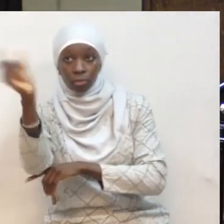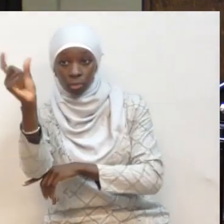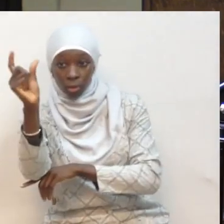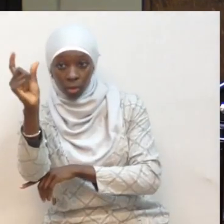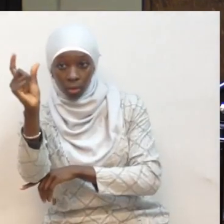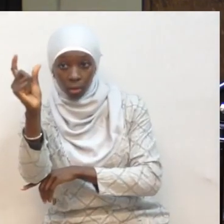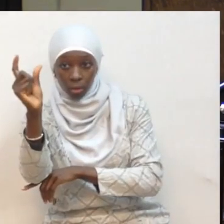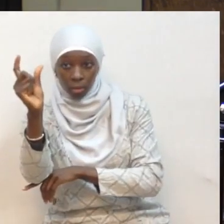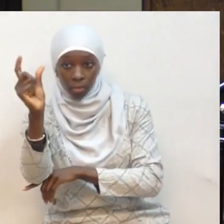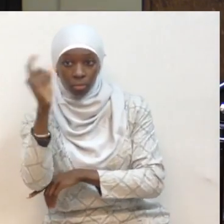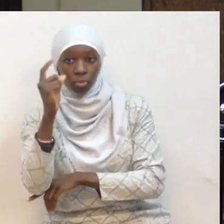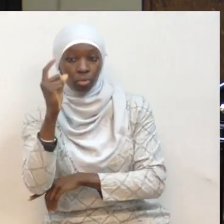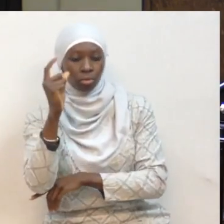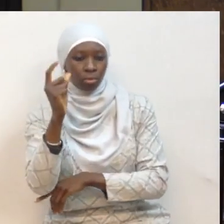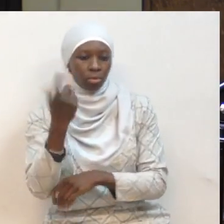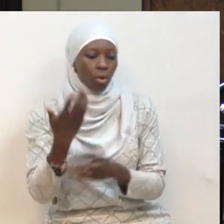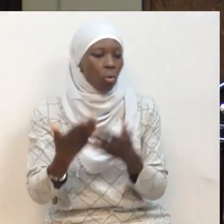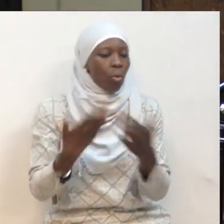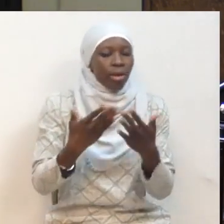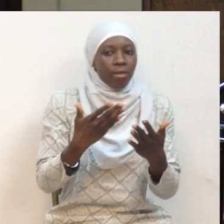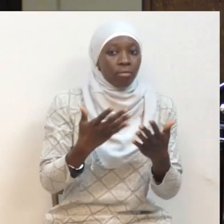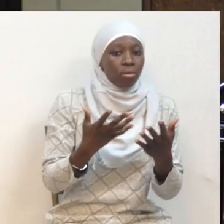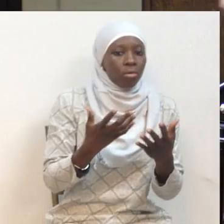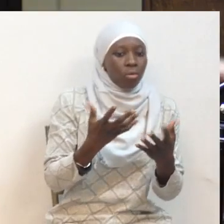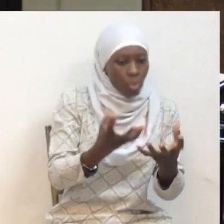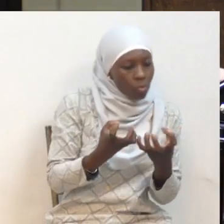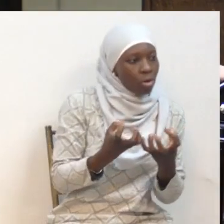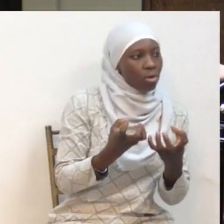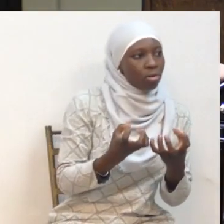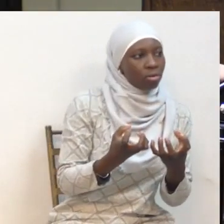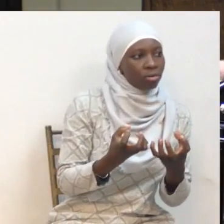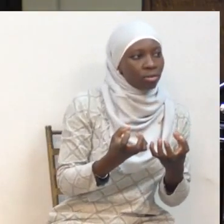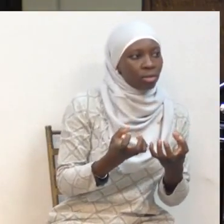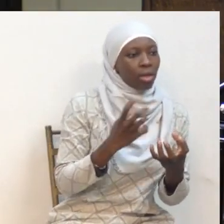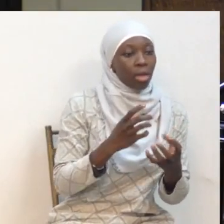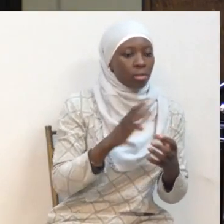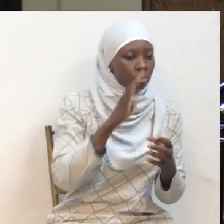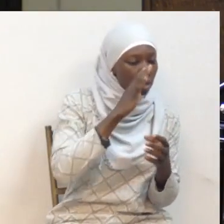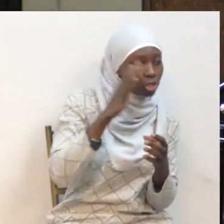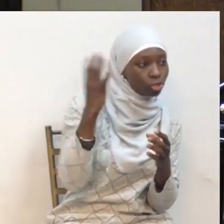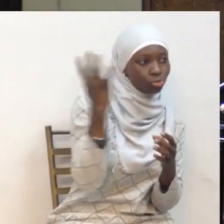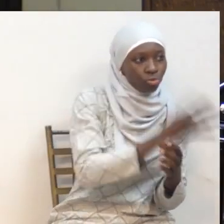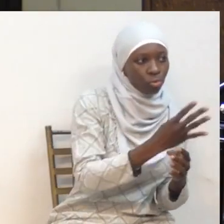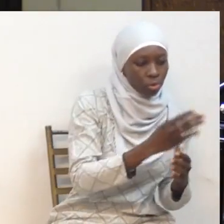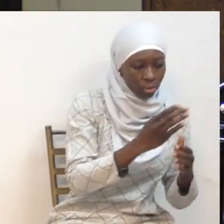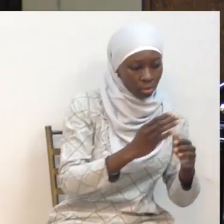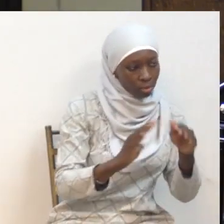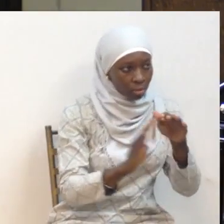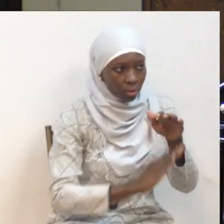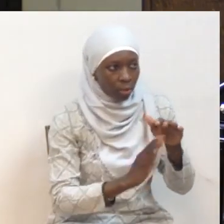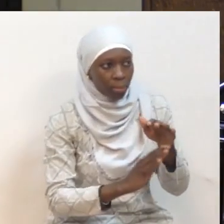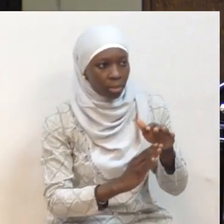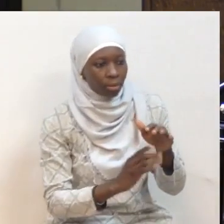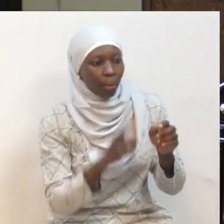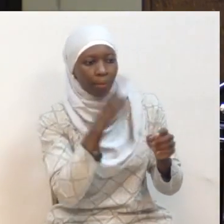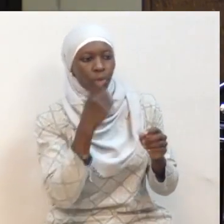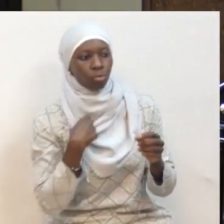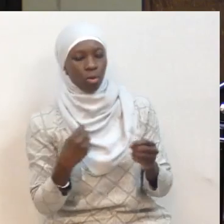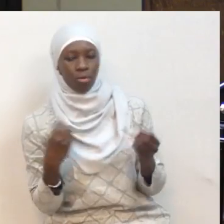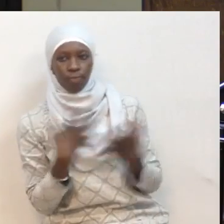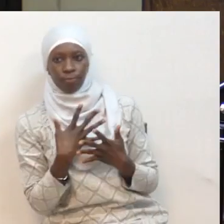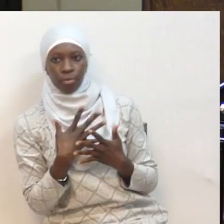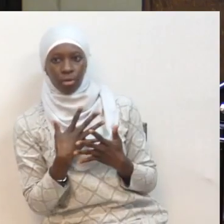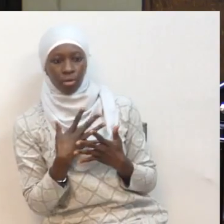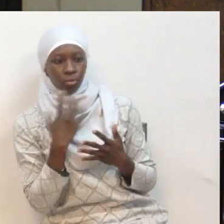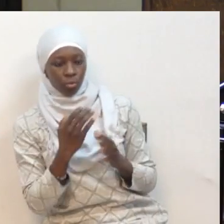conveniently when we want and ignore the basics because we are afraid to face the fact.